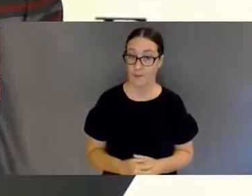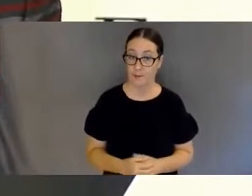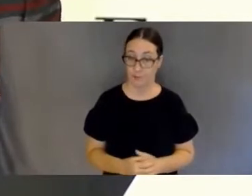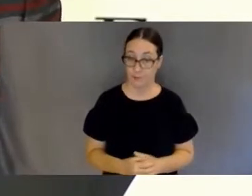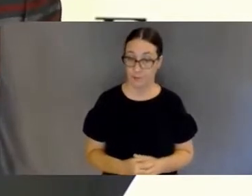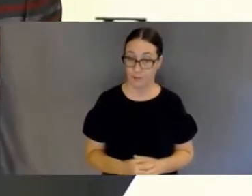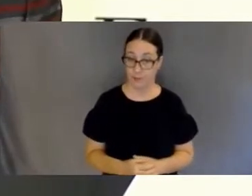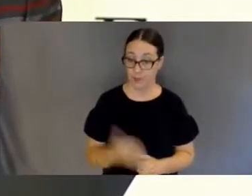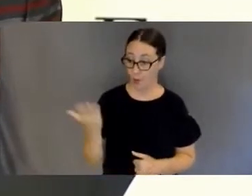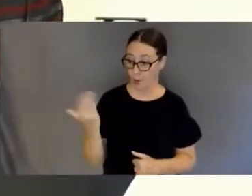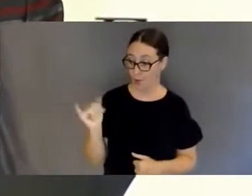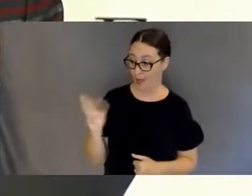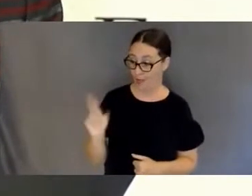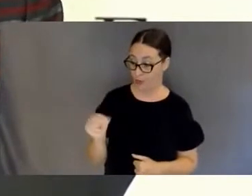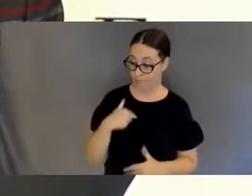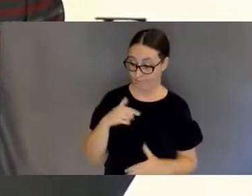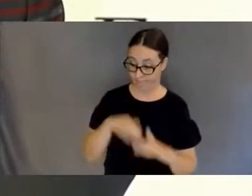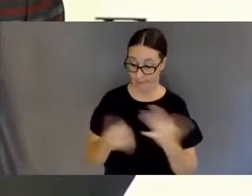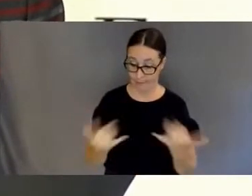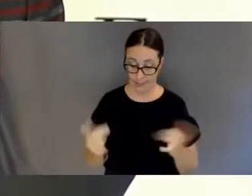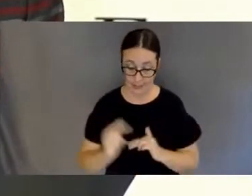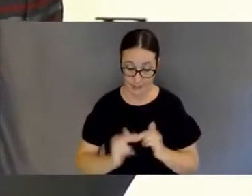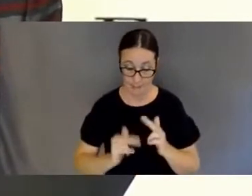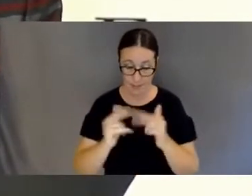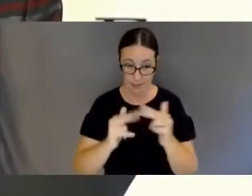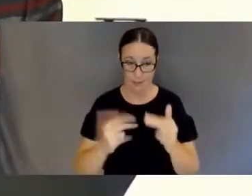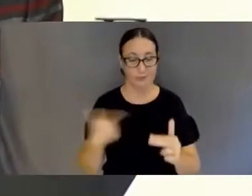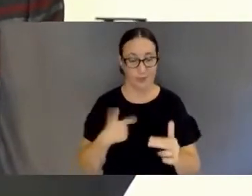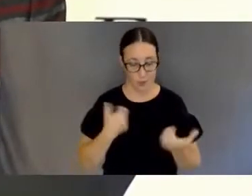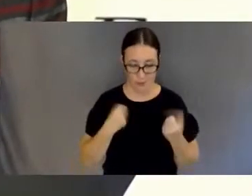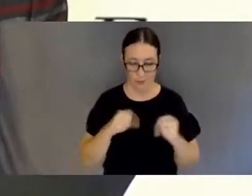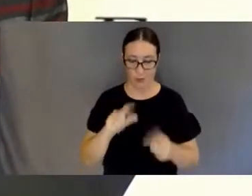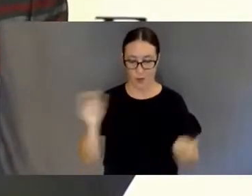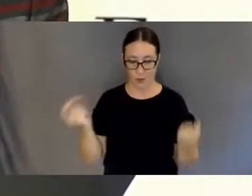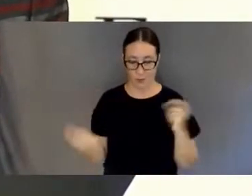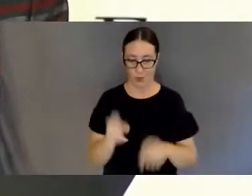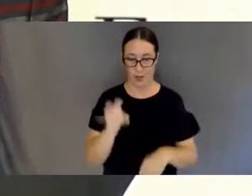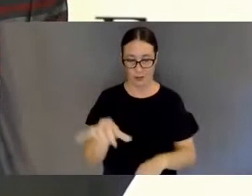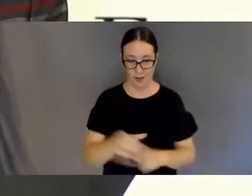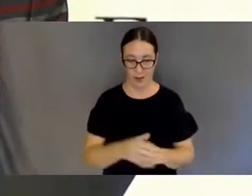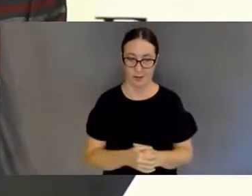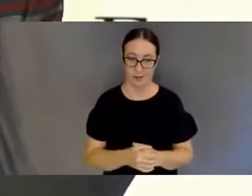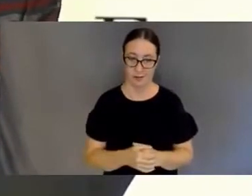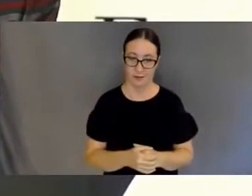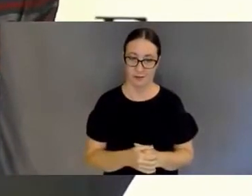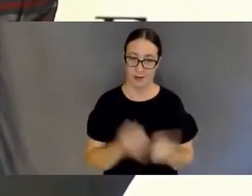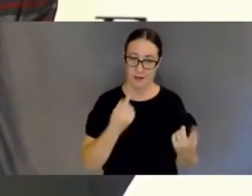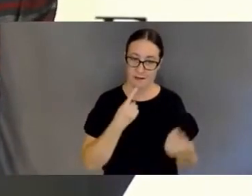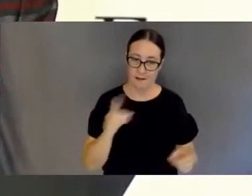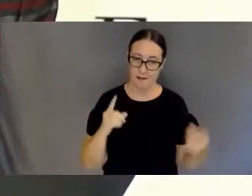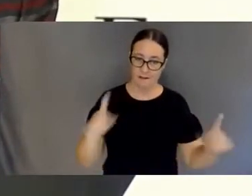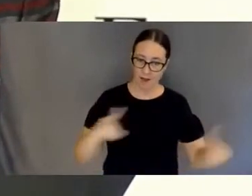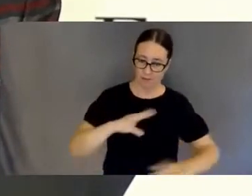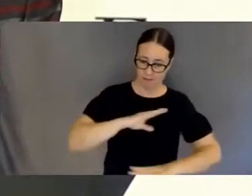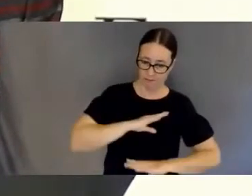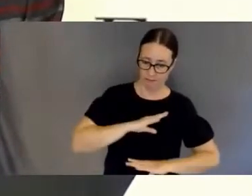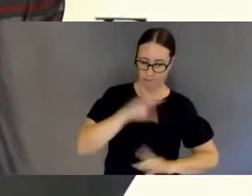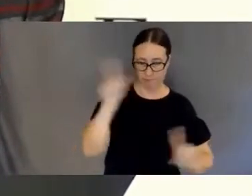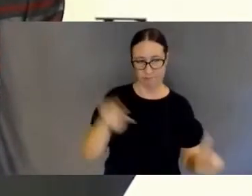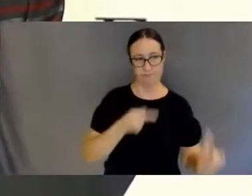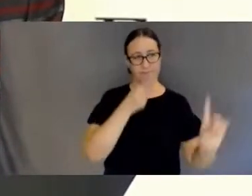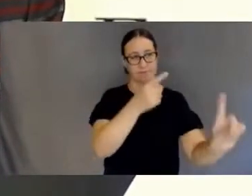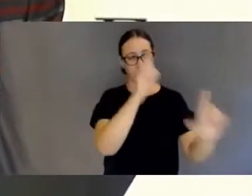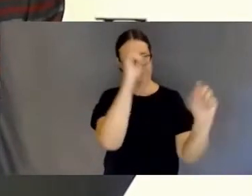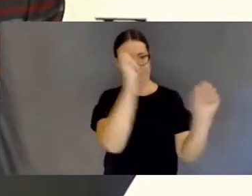building last January, we have tried to change that, to finally make good on the aspiration of the Freedman's